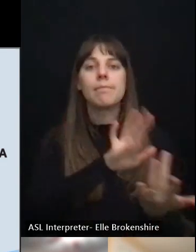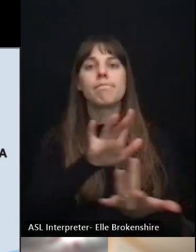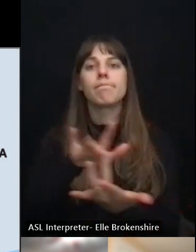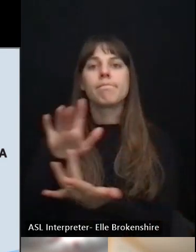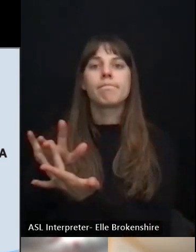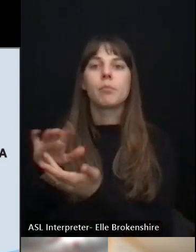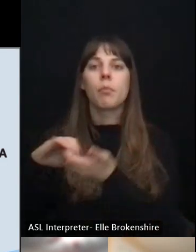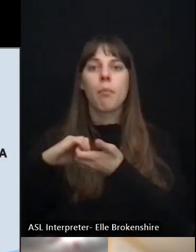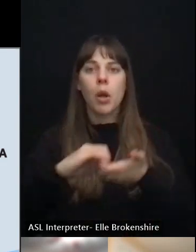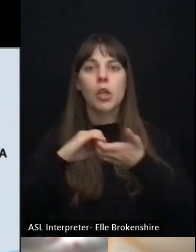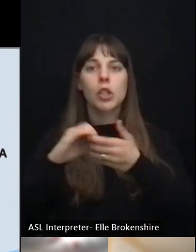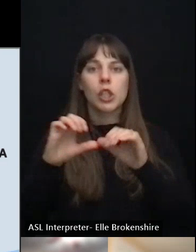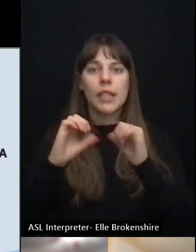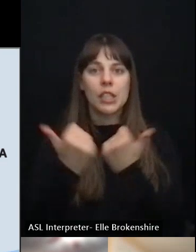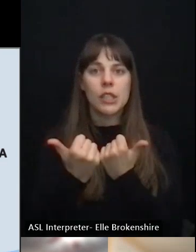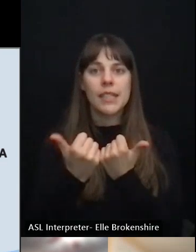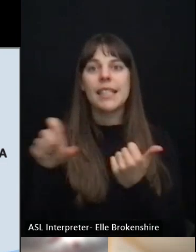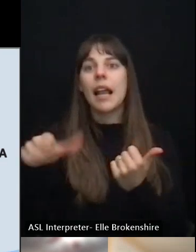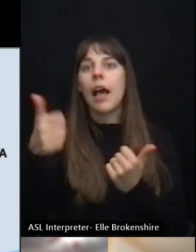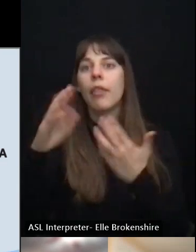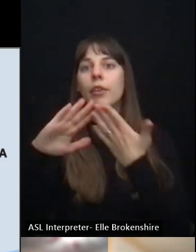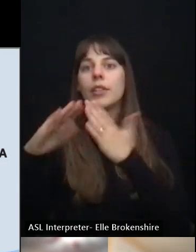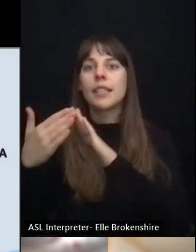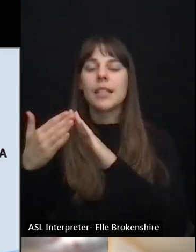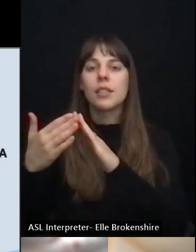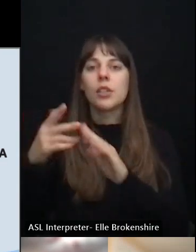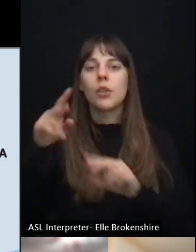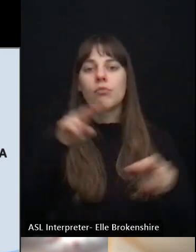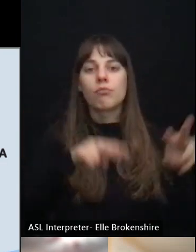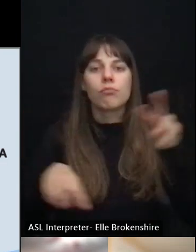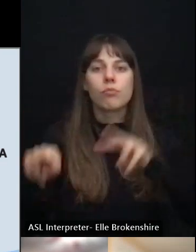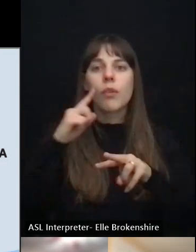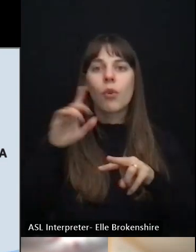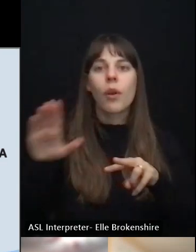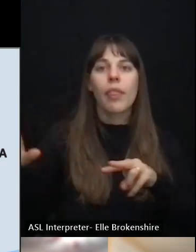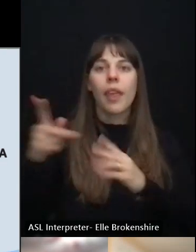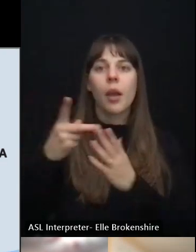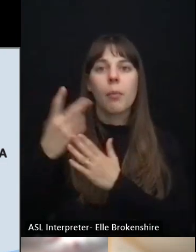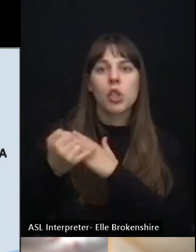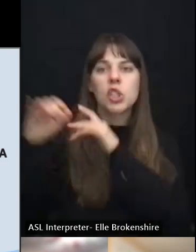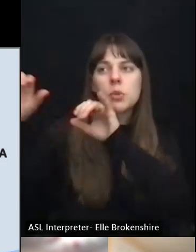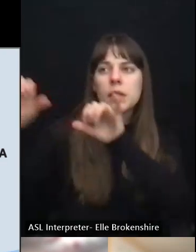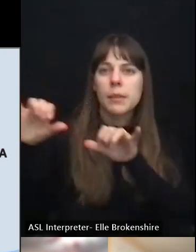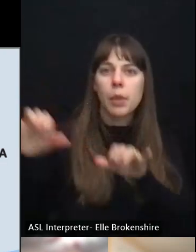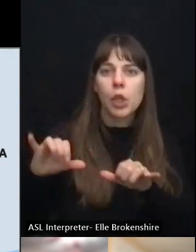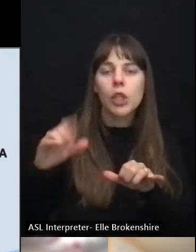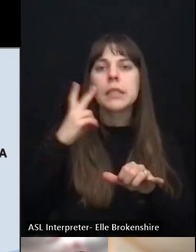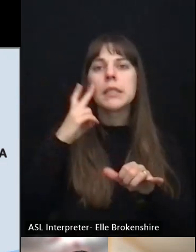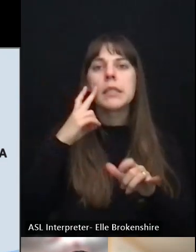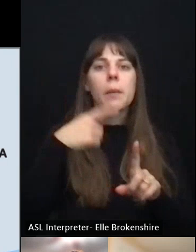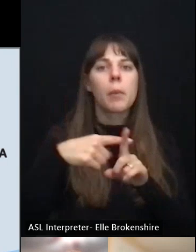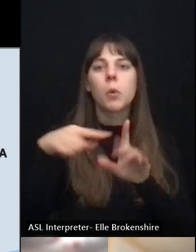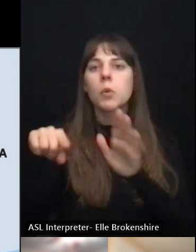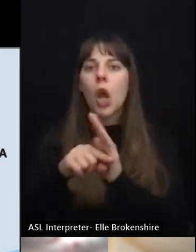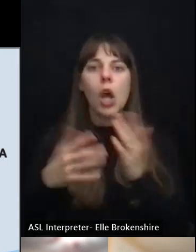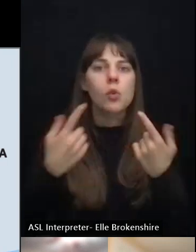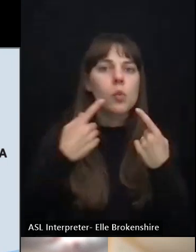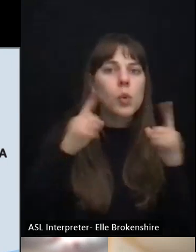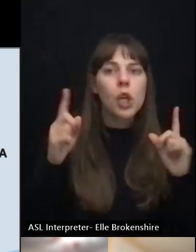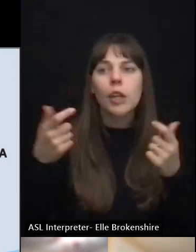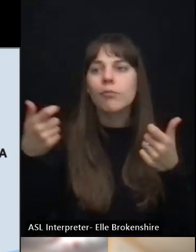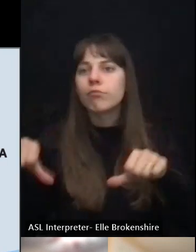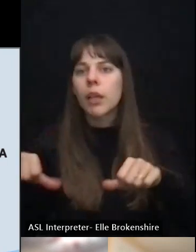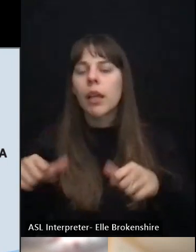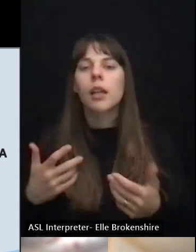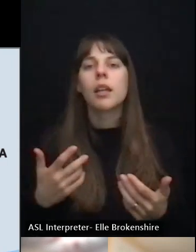cities to look for similar projects and learn from them about, what worked and what didn't work. So this one we may have to dig a little bit deeper